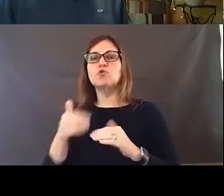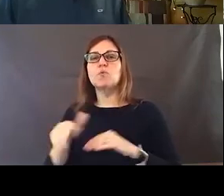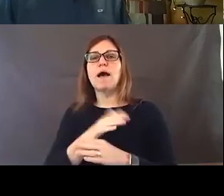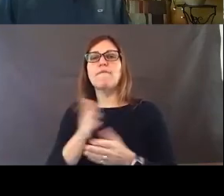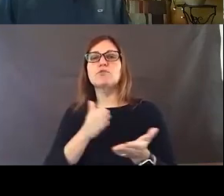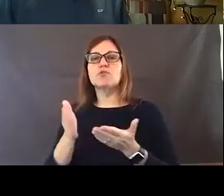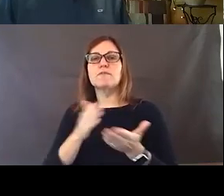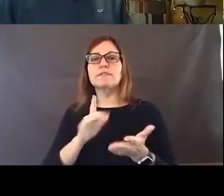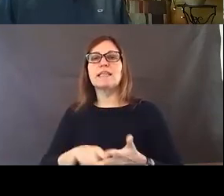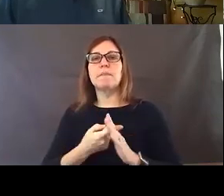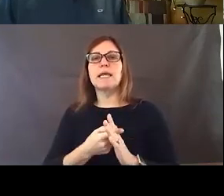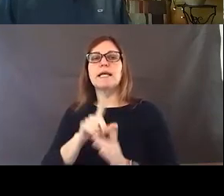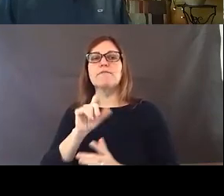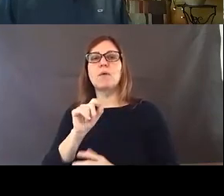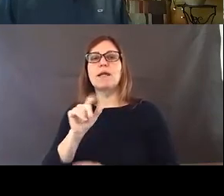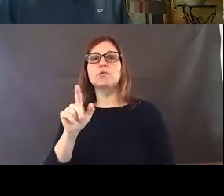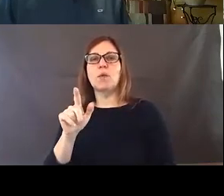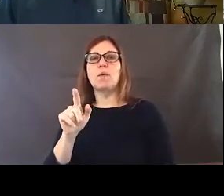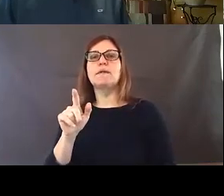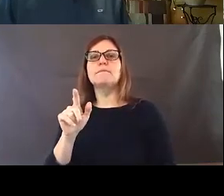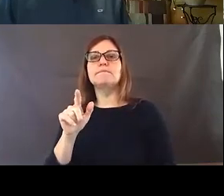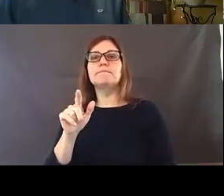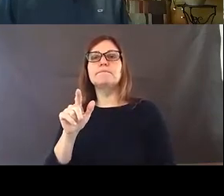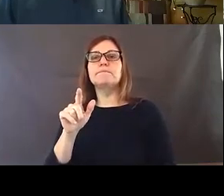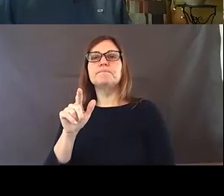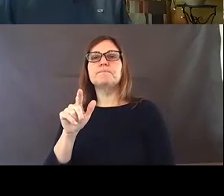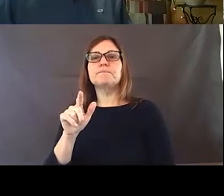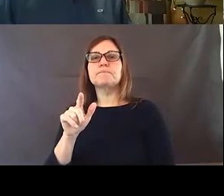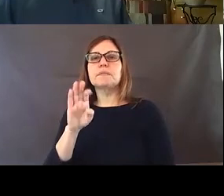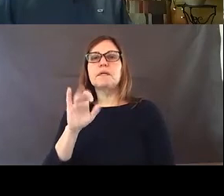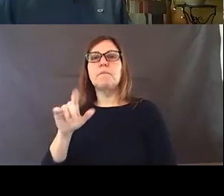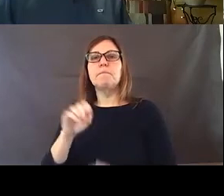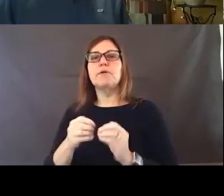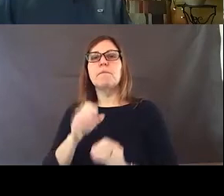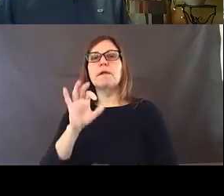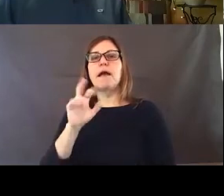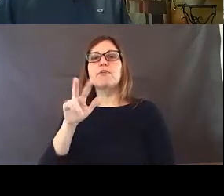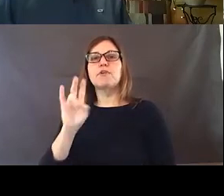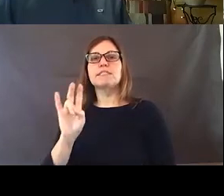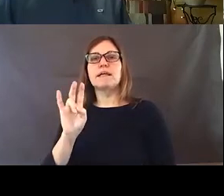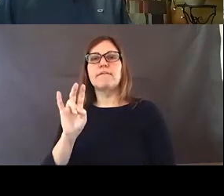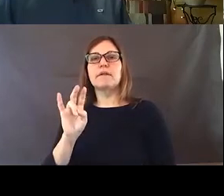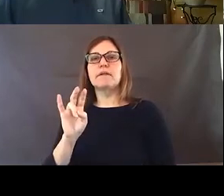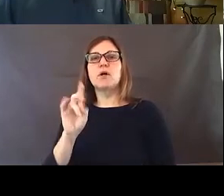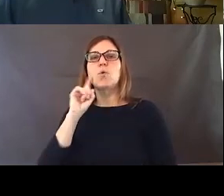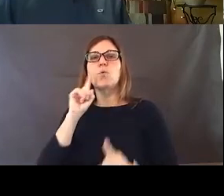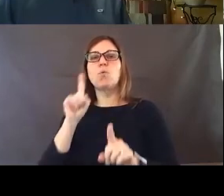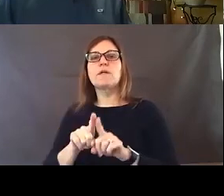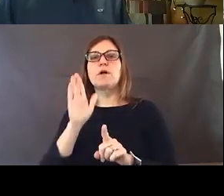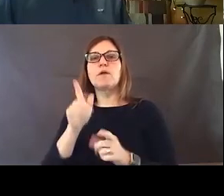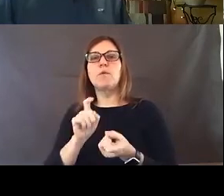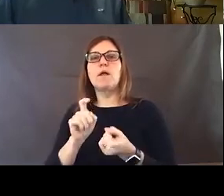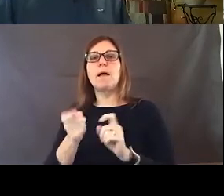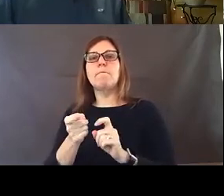beginning of 2021. Bill number 937. Resolution